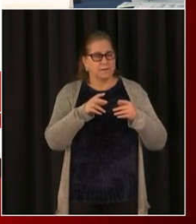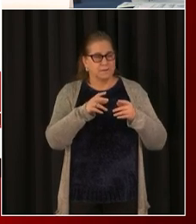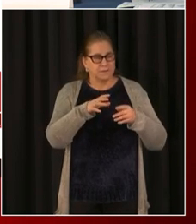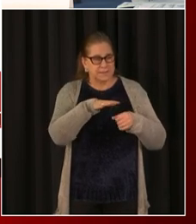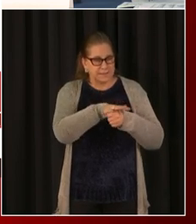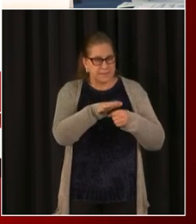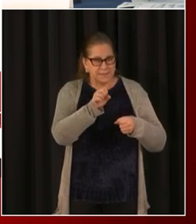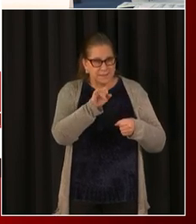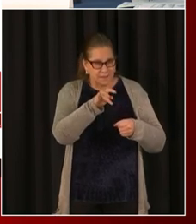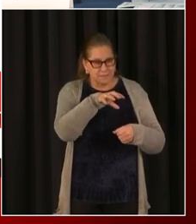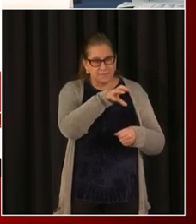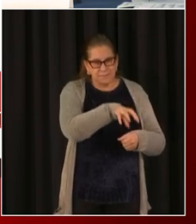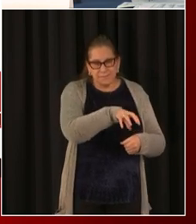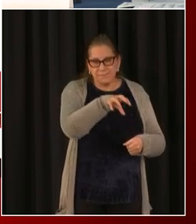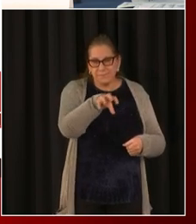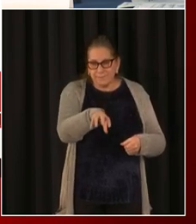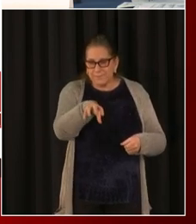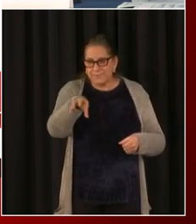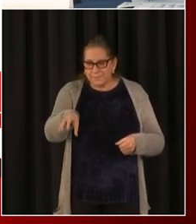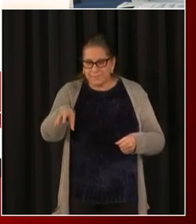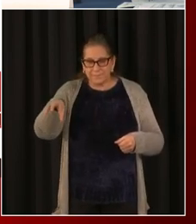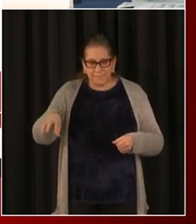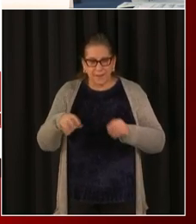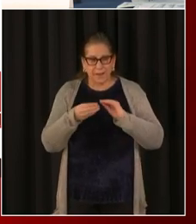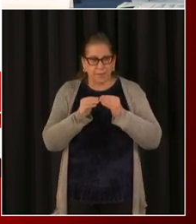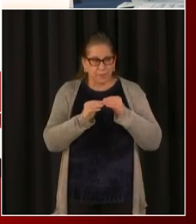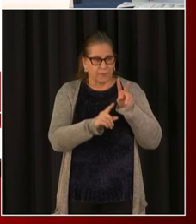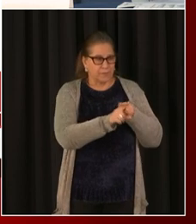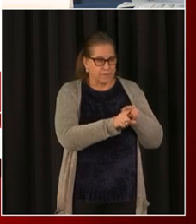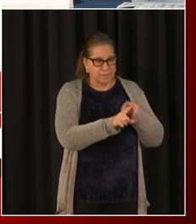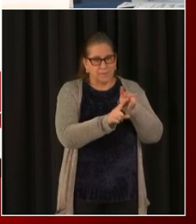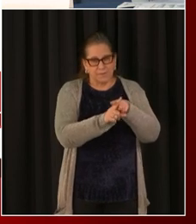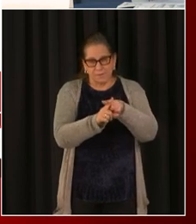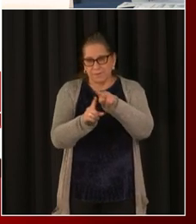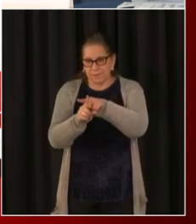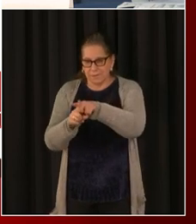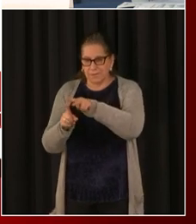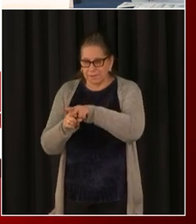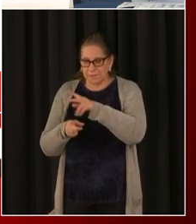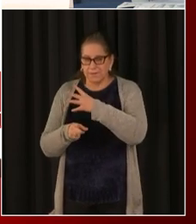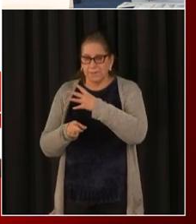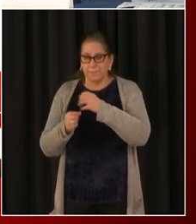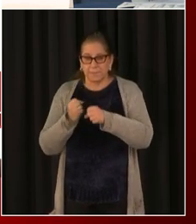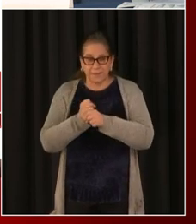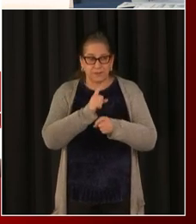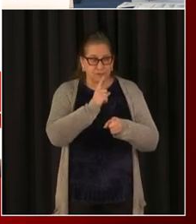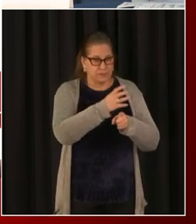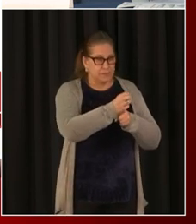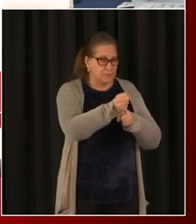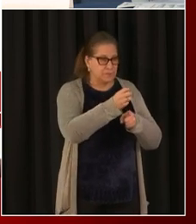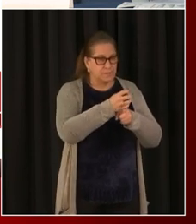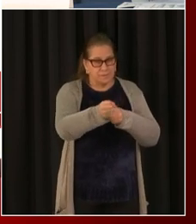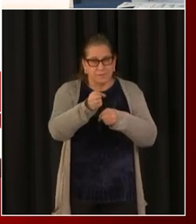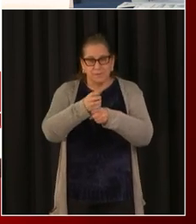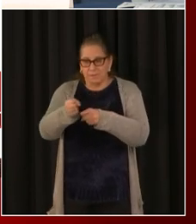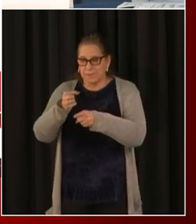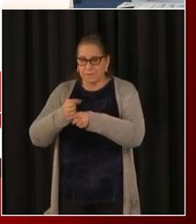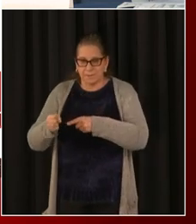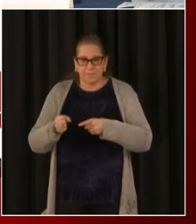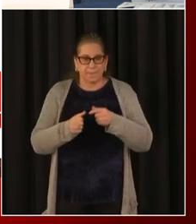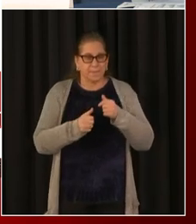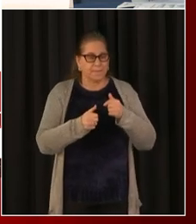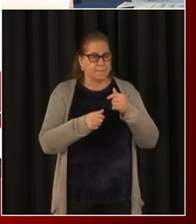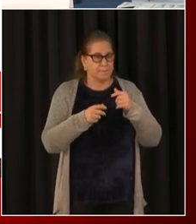very closely how much vaccine is being used, how much vaccine is being allocated to a person who has a